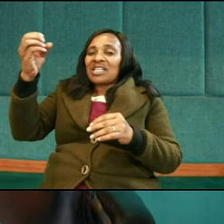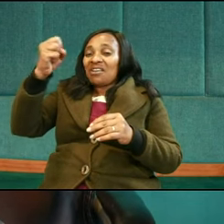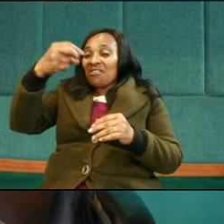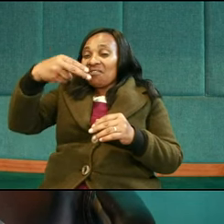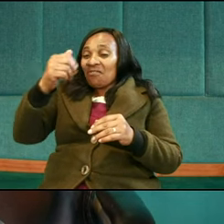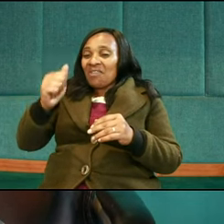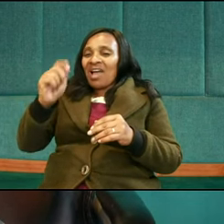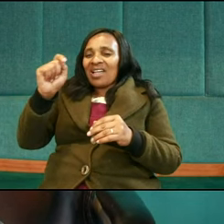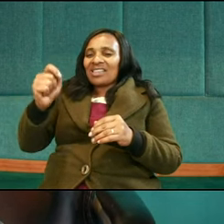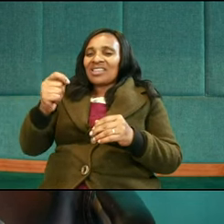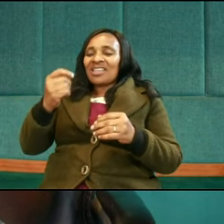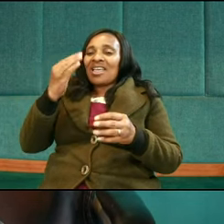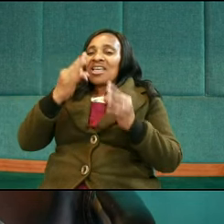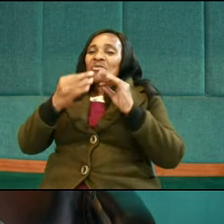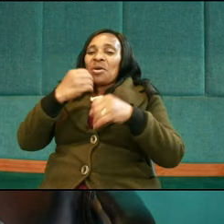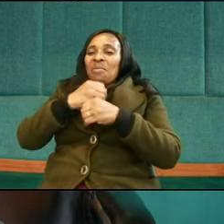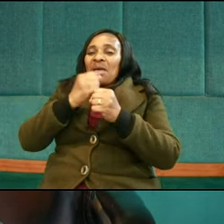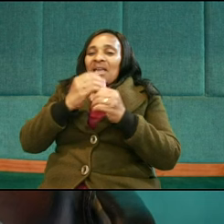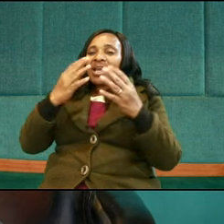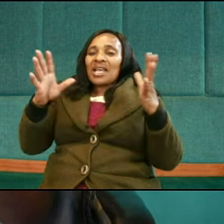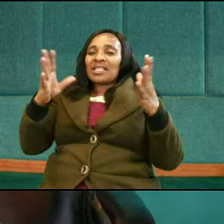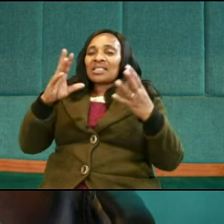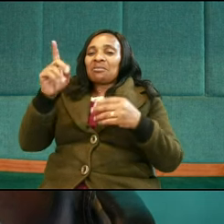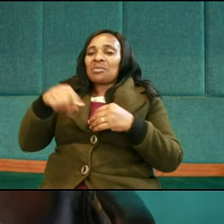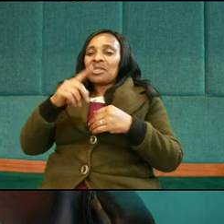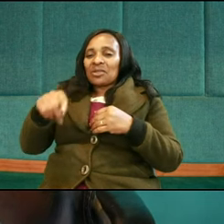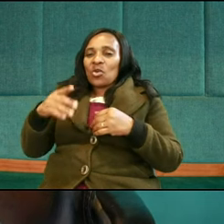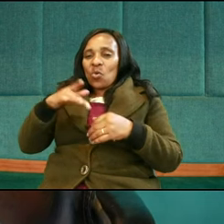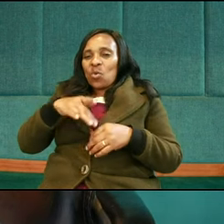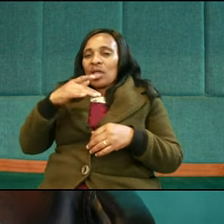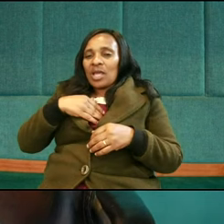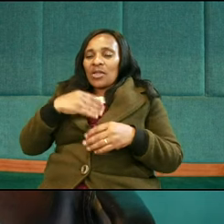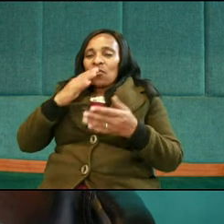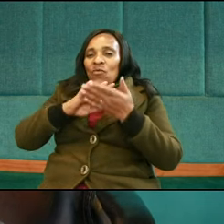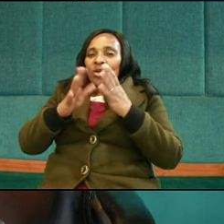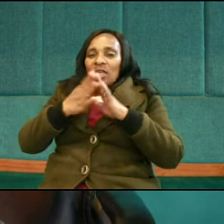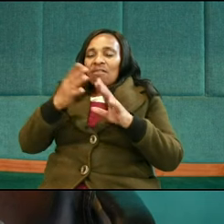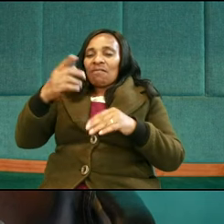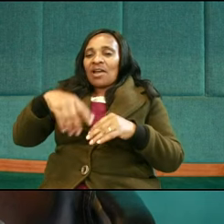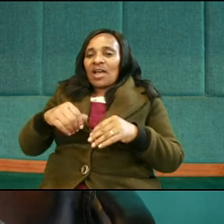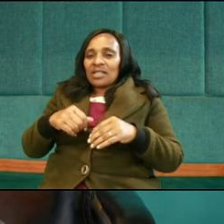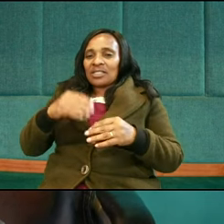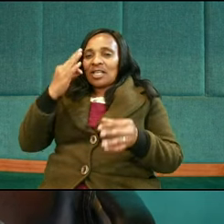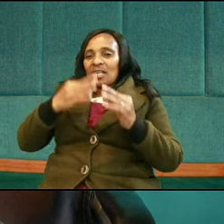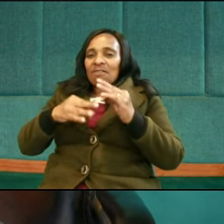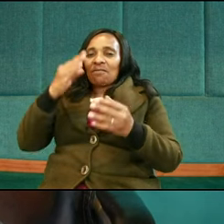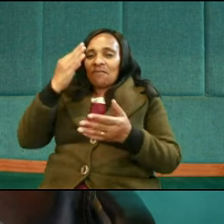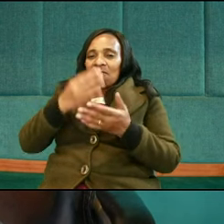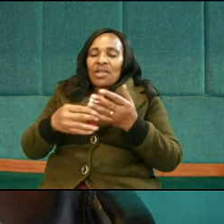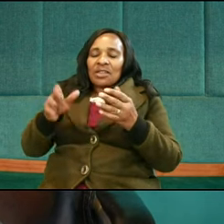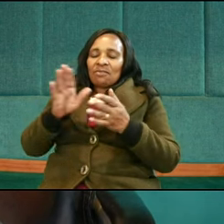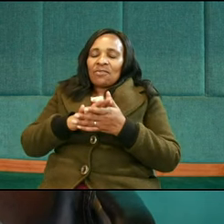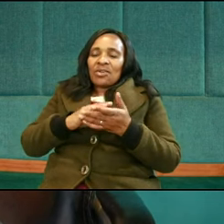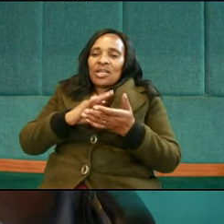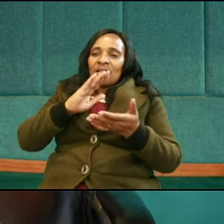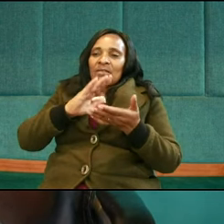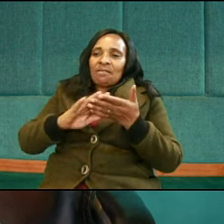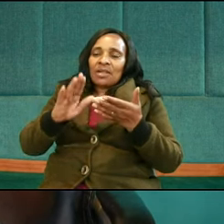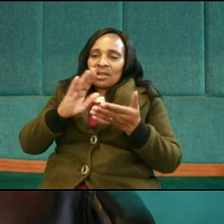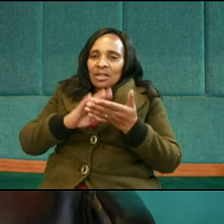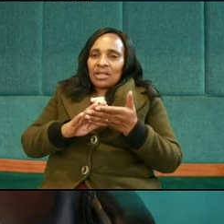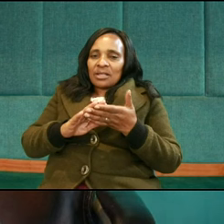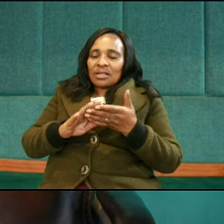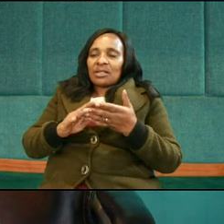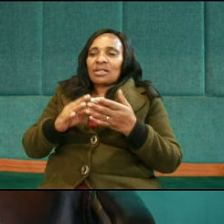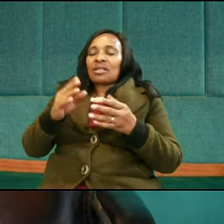would know that you are willing to forgive us if we are faithful in repentance.